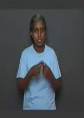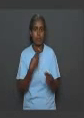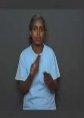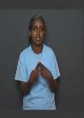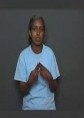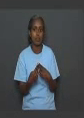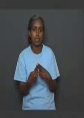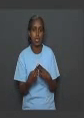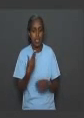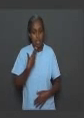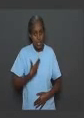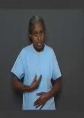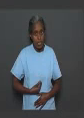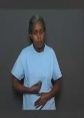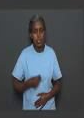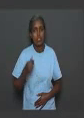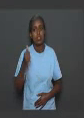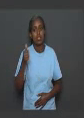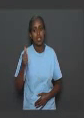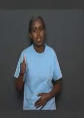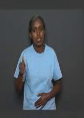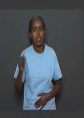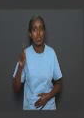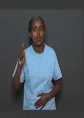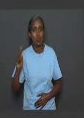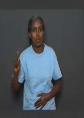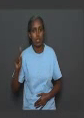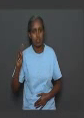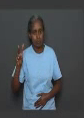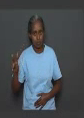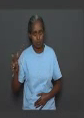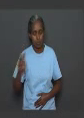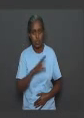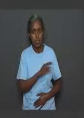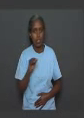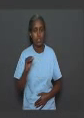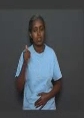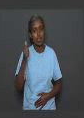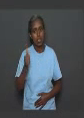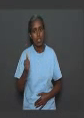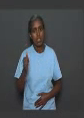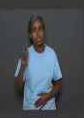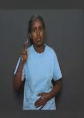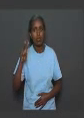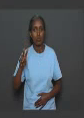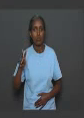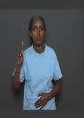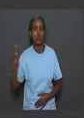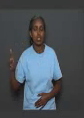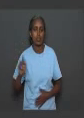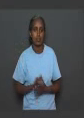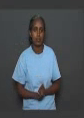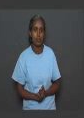multiply elements A, 1, 2, and A, 2, 1.